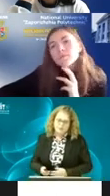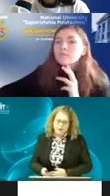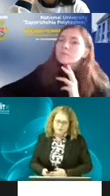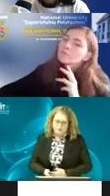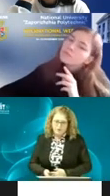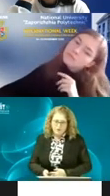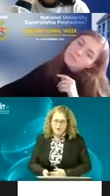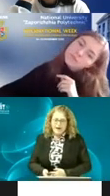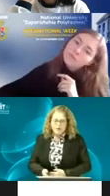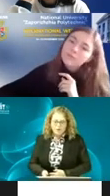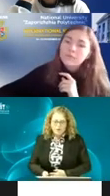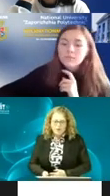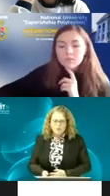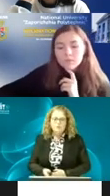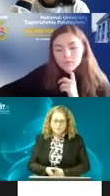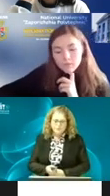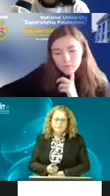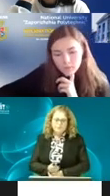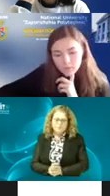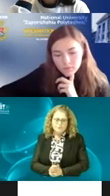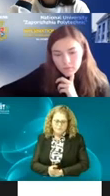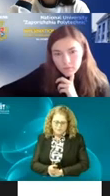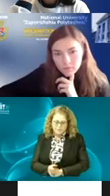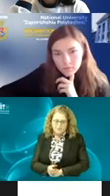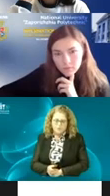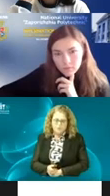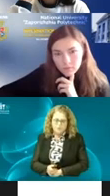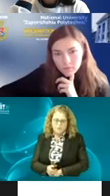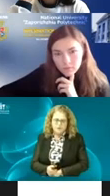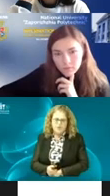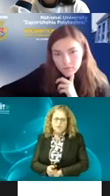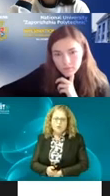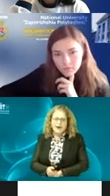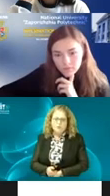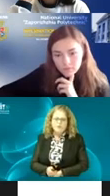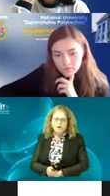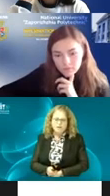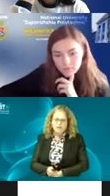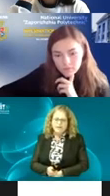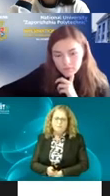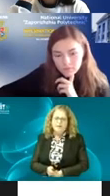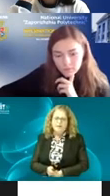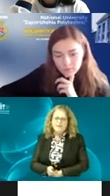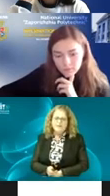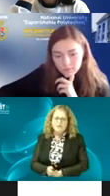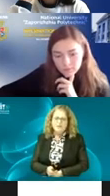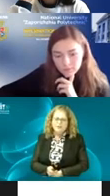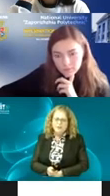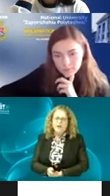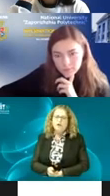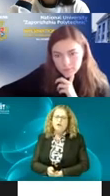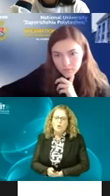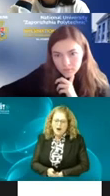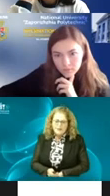to aspire for. I want Welcome. To show you. What would you like to book? So I will start this, and please listen very